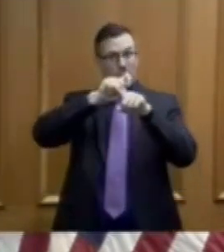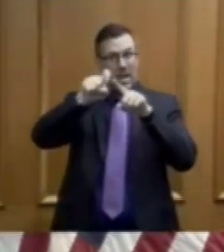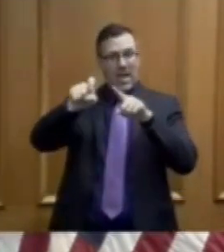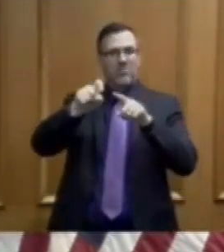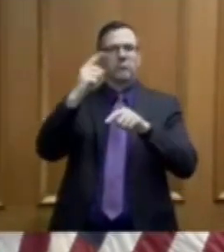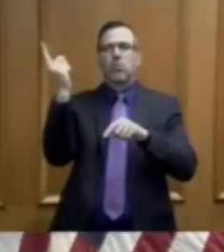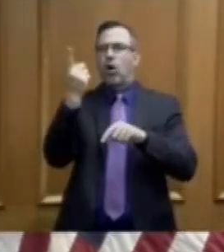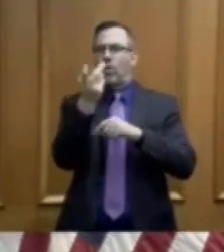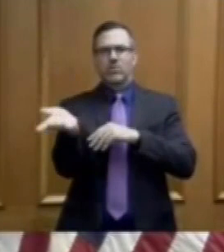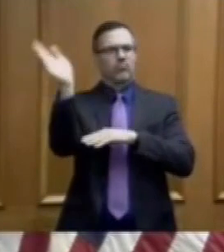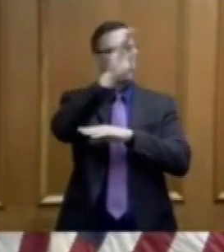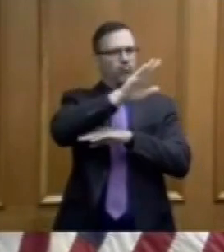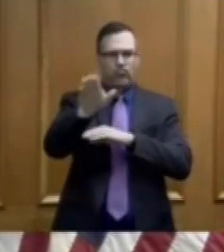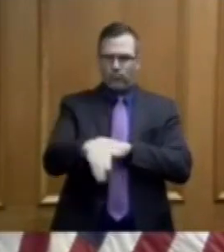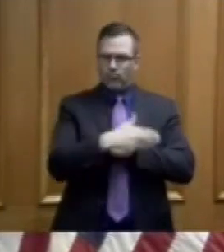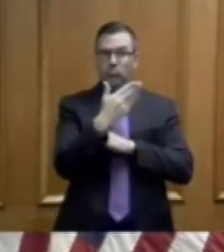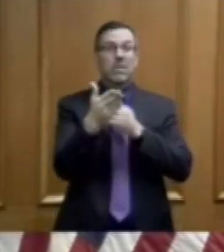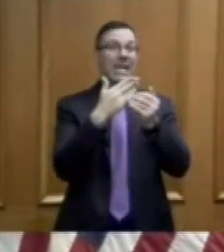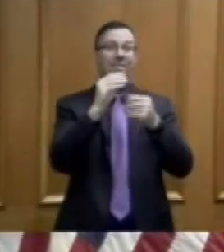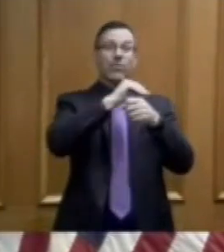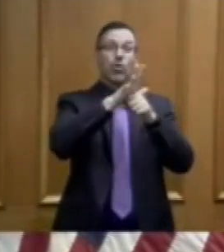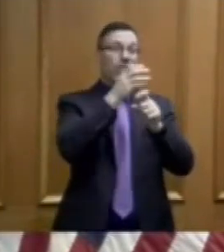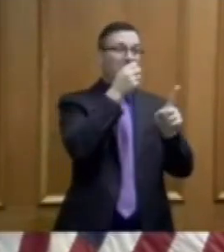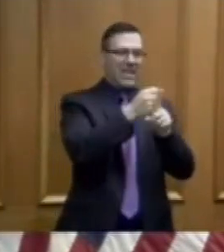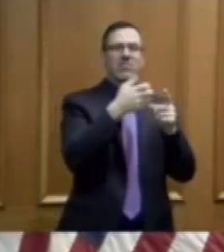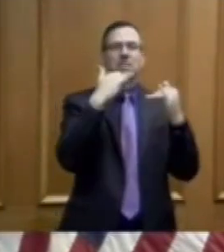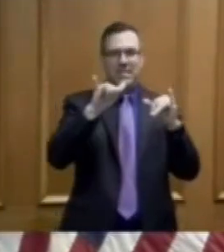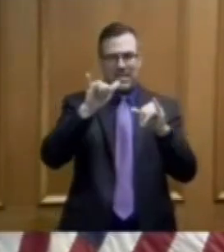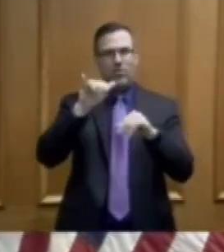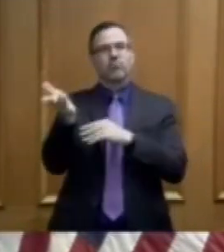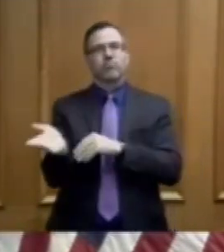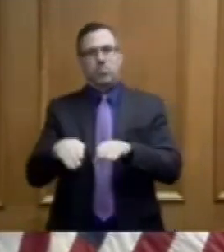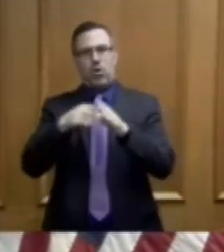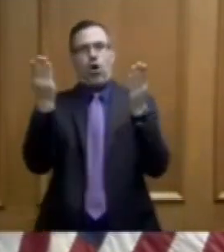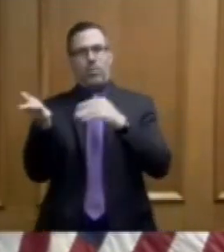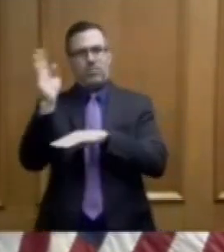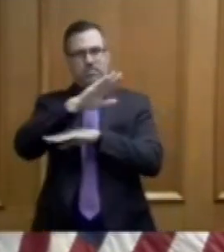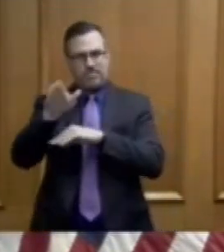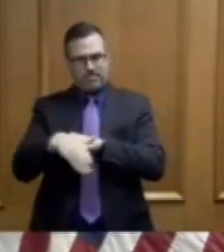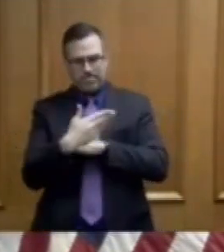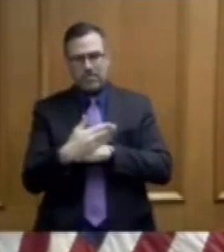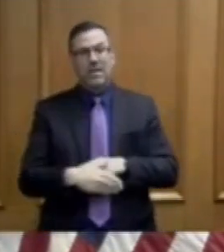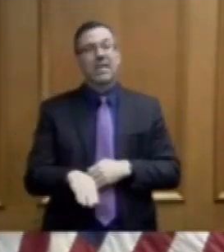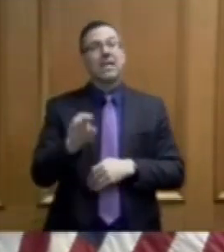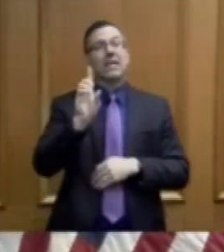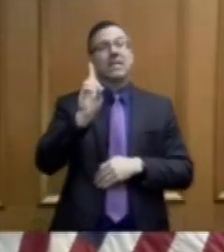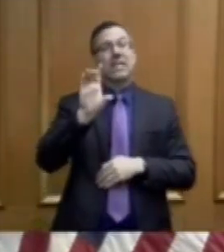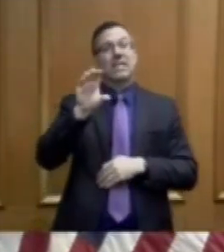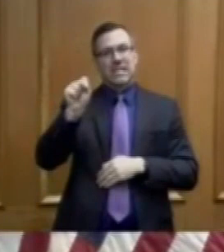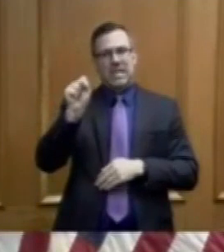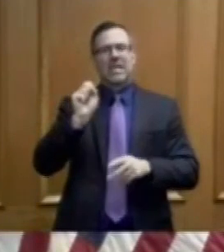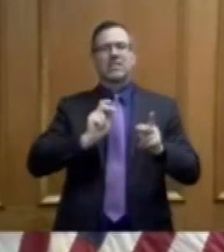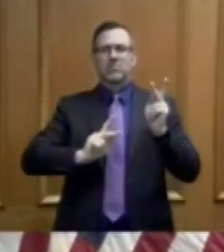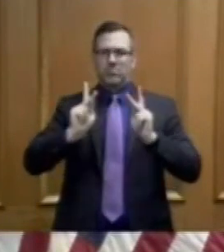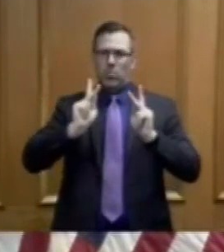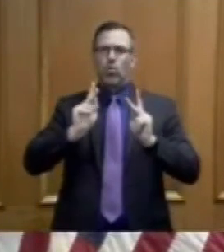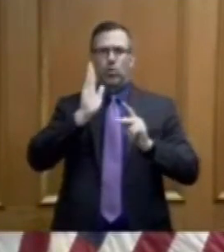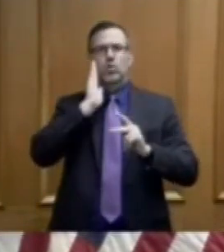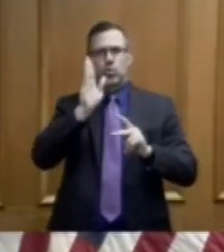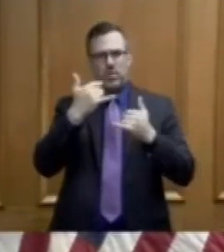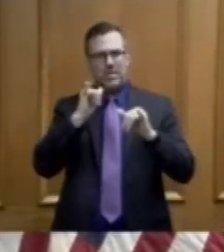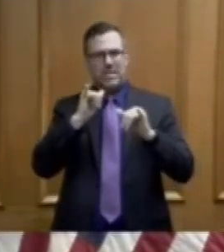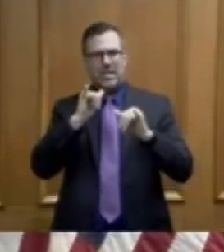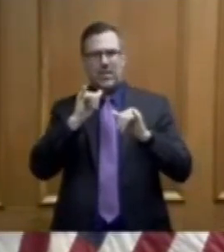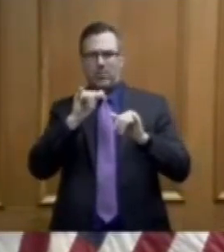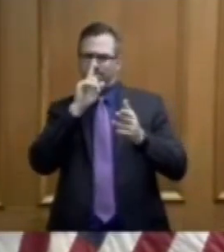during this crisis. DCS hotline staff continue to follow the same protocols to ensure that all reports of child